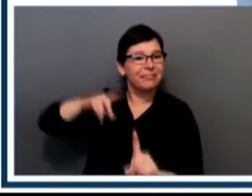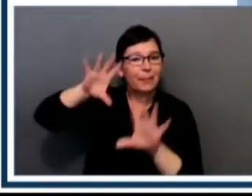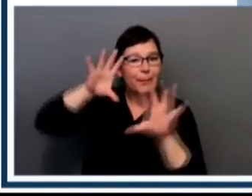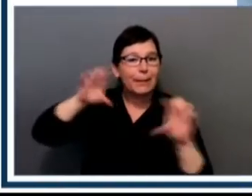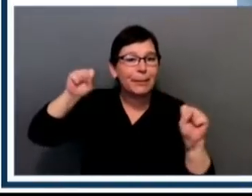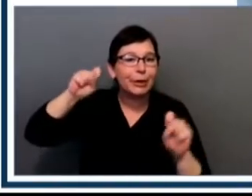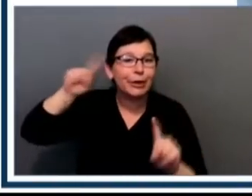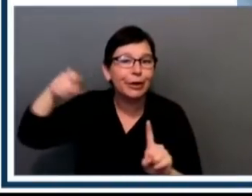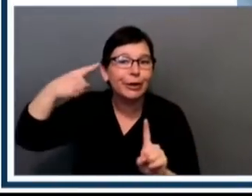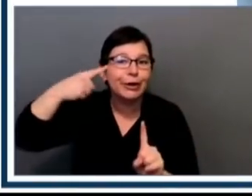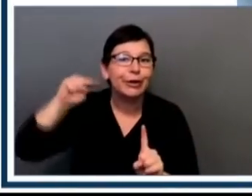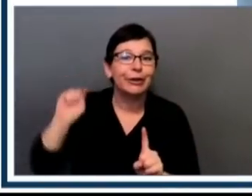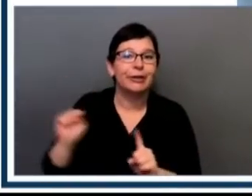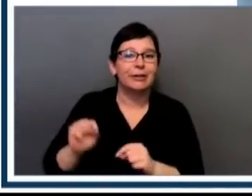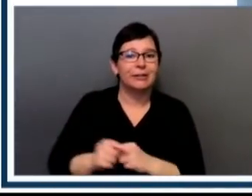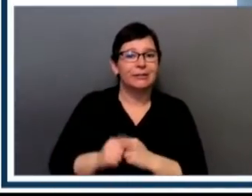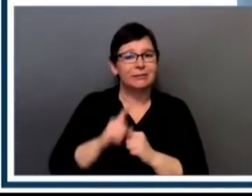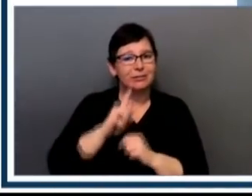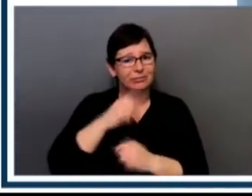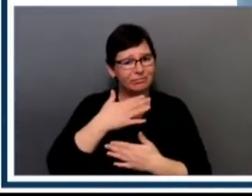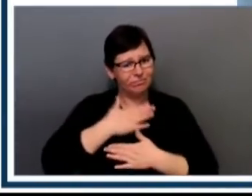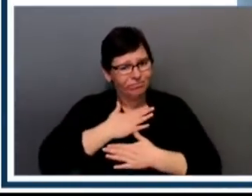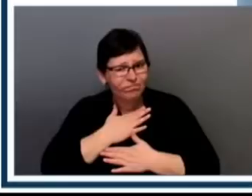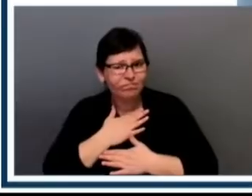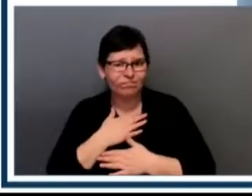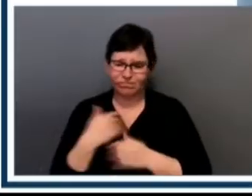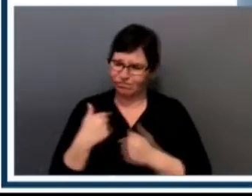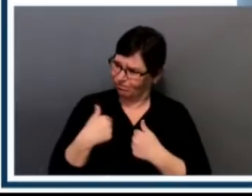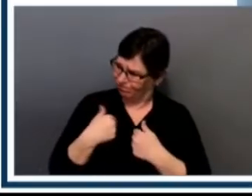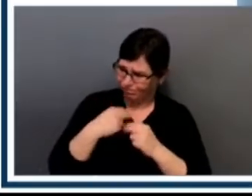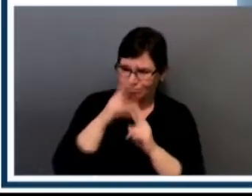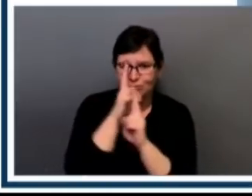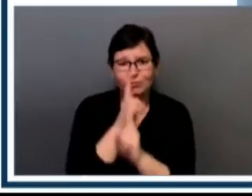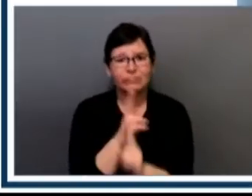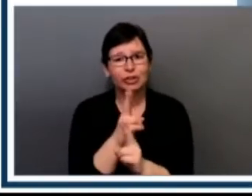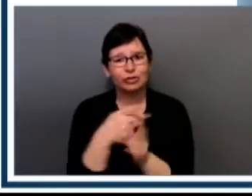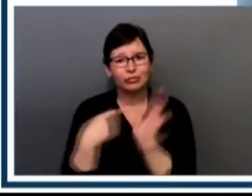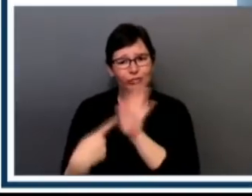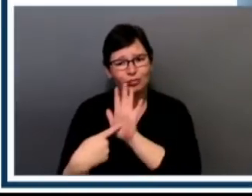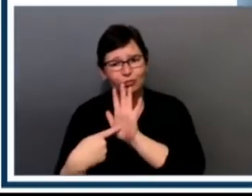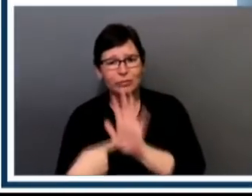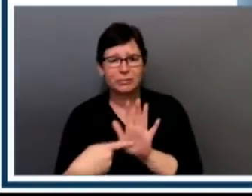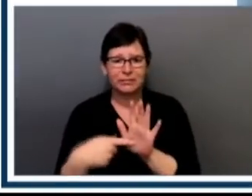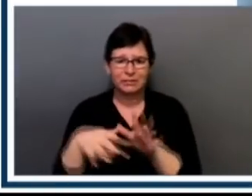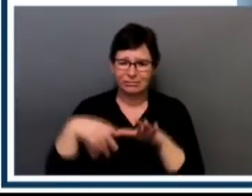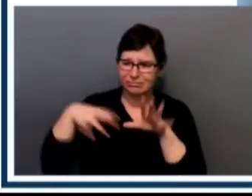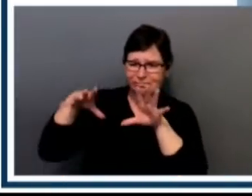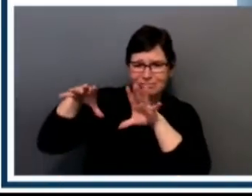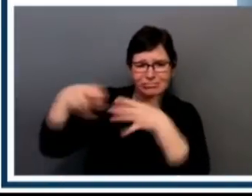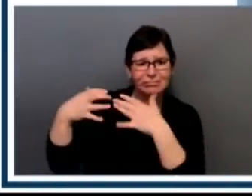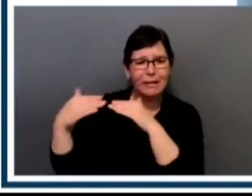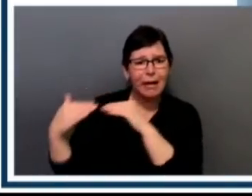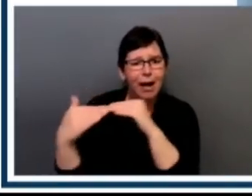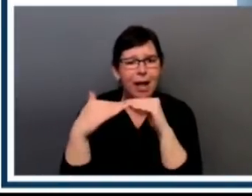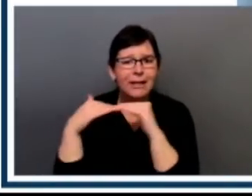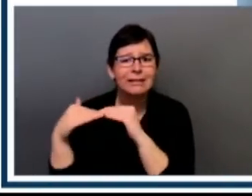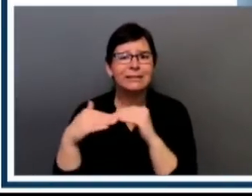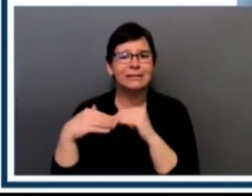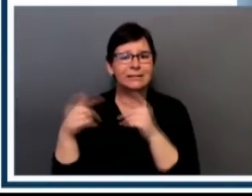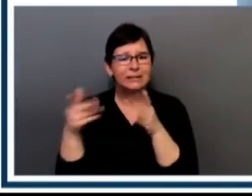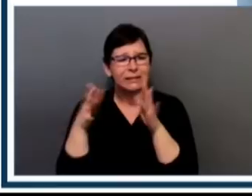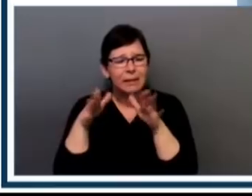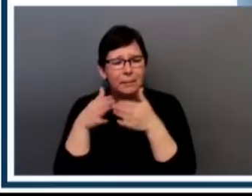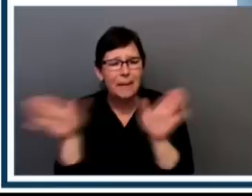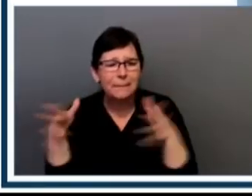professionals across the healthcare system. Those are the ones who really deserve the thanks. But thank you, and good afternoon to